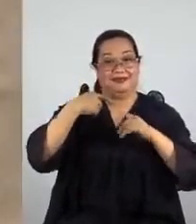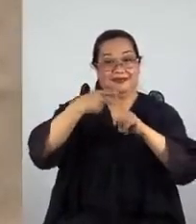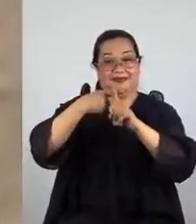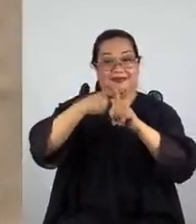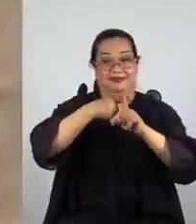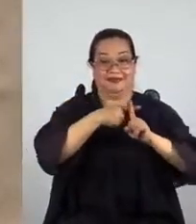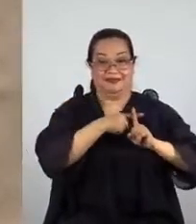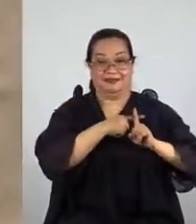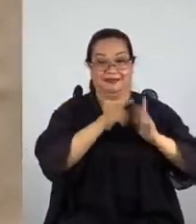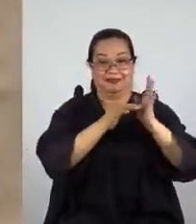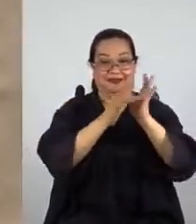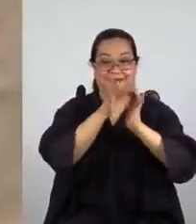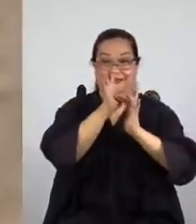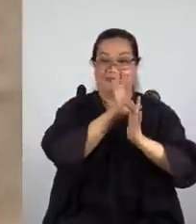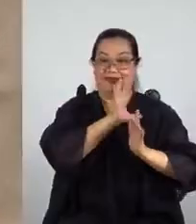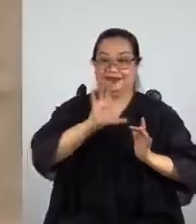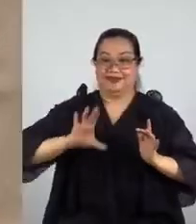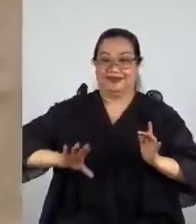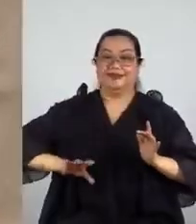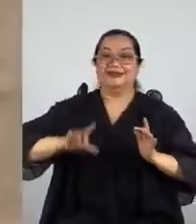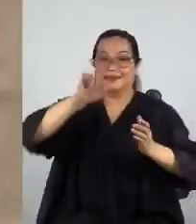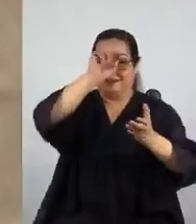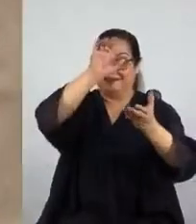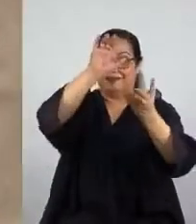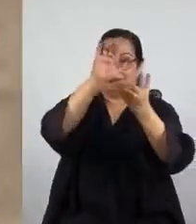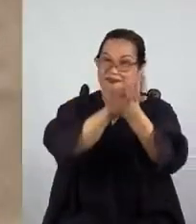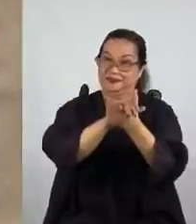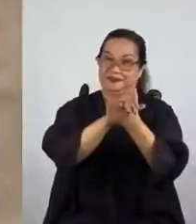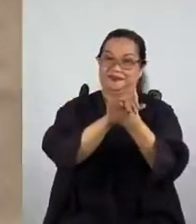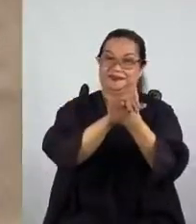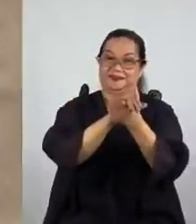received Jesus Christ, believe this.